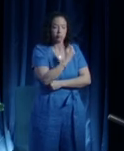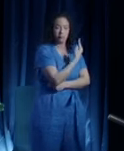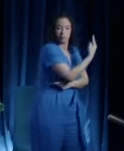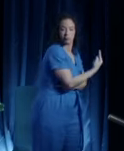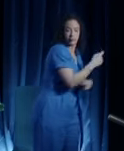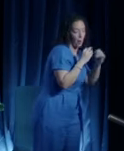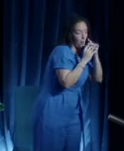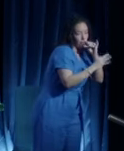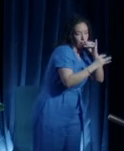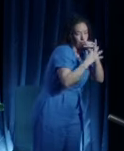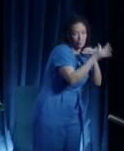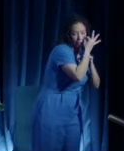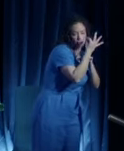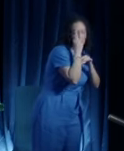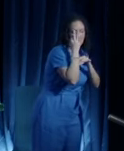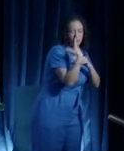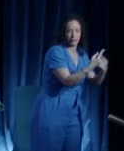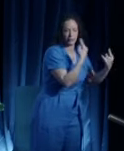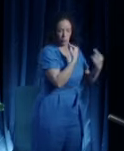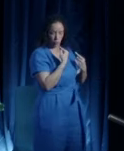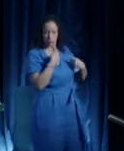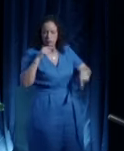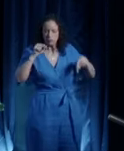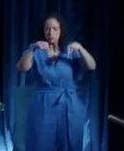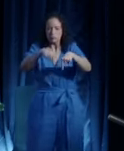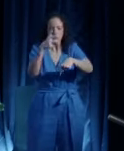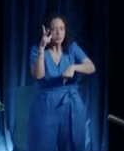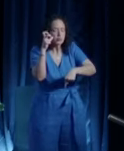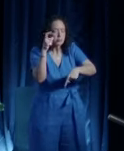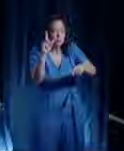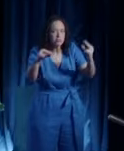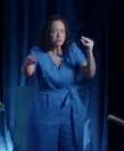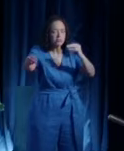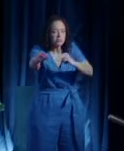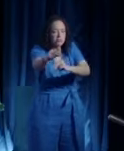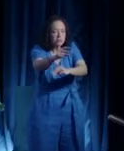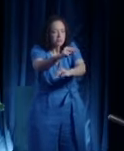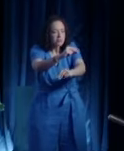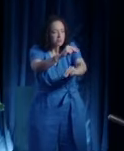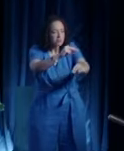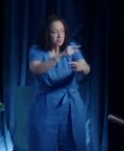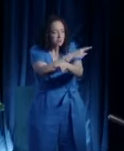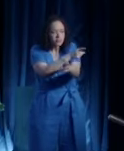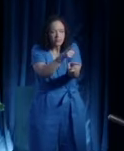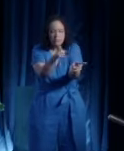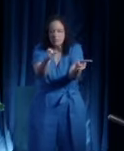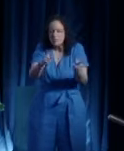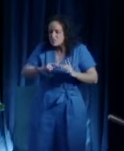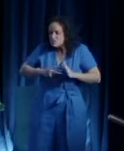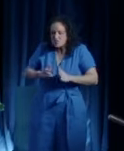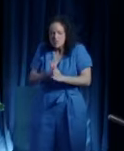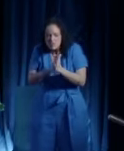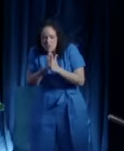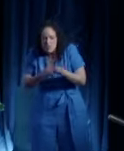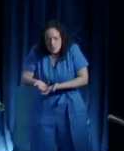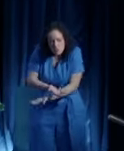Rose. And we've been sent here because we have heard tell of murmurings, conspiracies, and